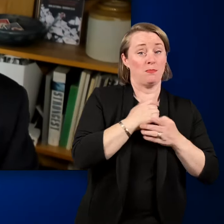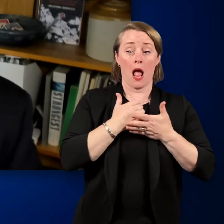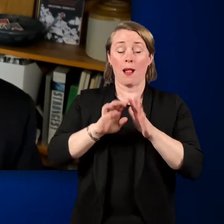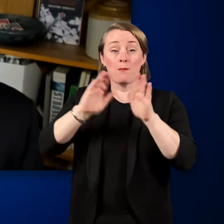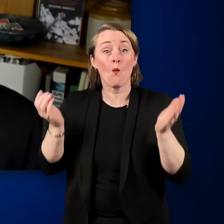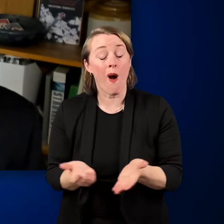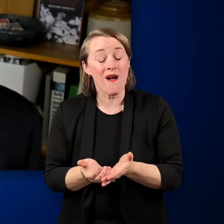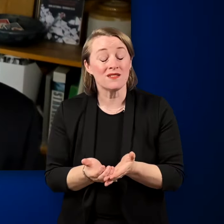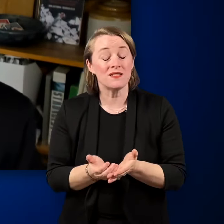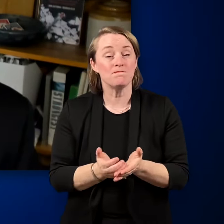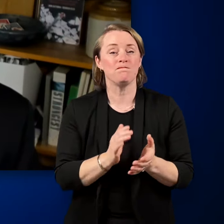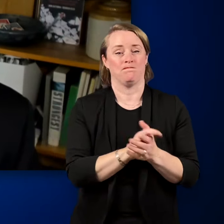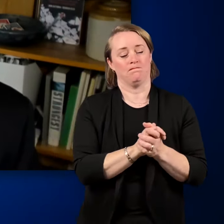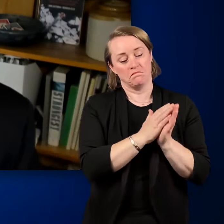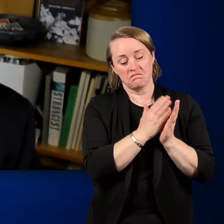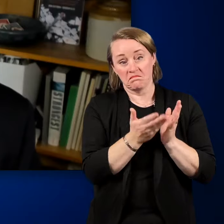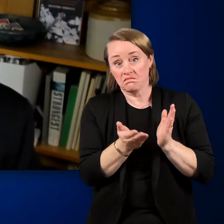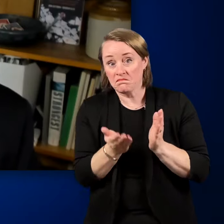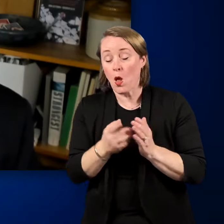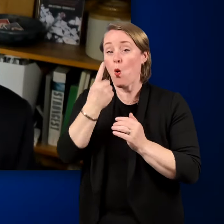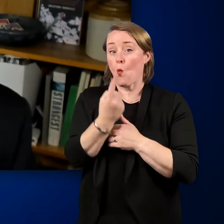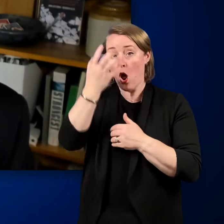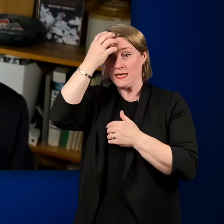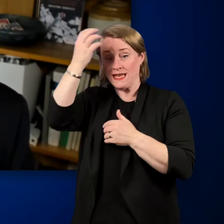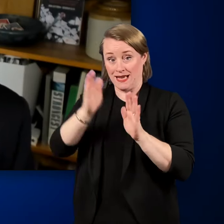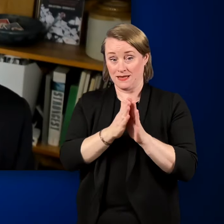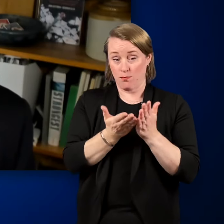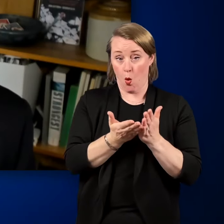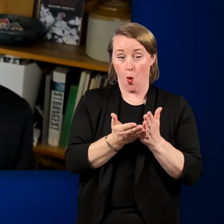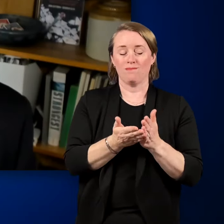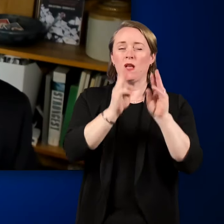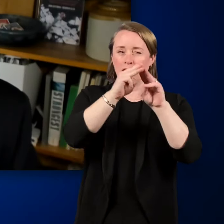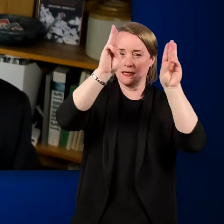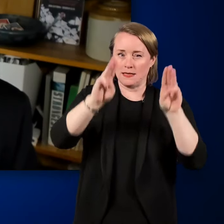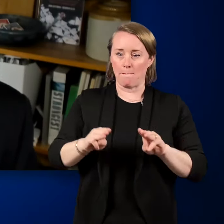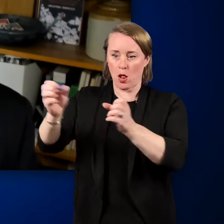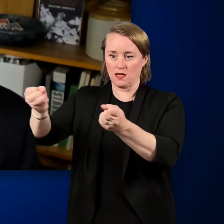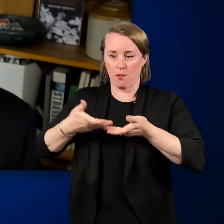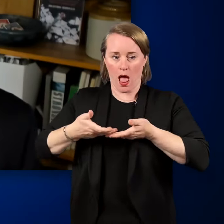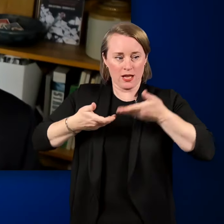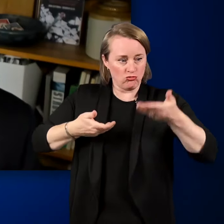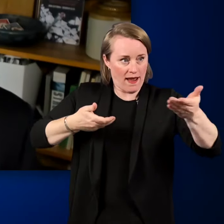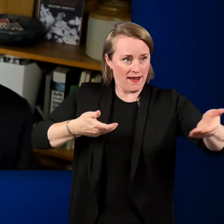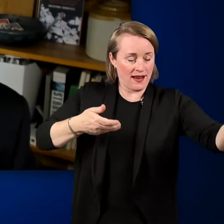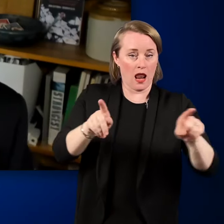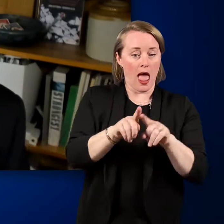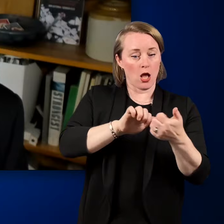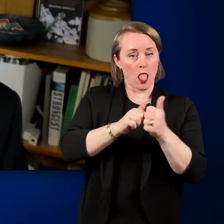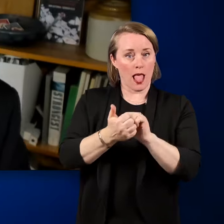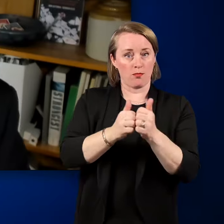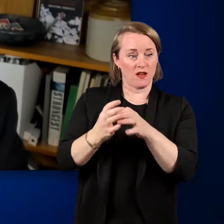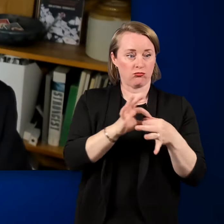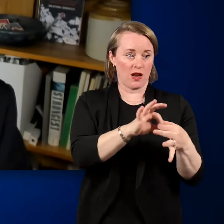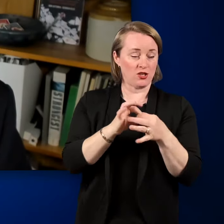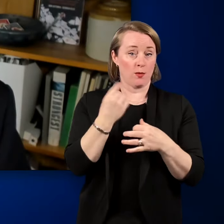1 Kings 5, we see the temple supply chain being described in a collaborative relationship between